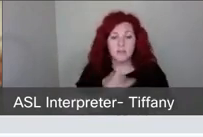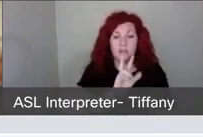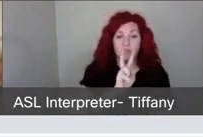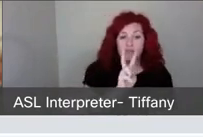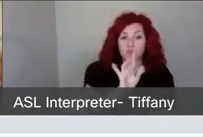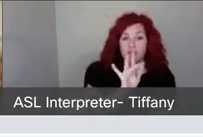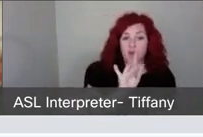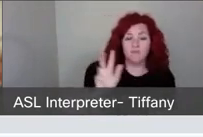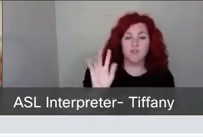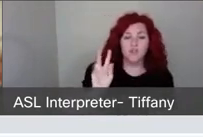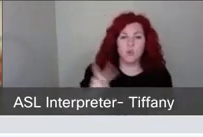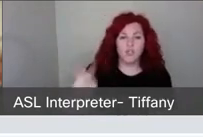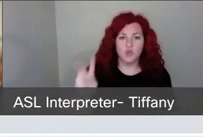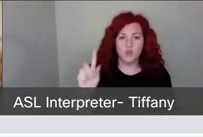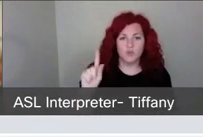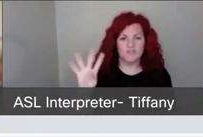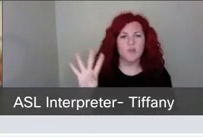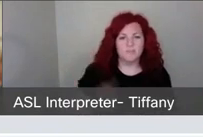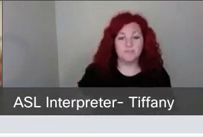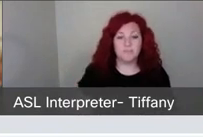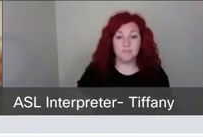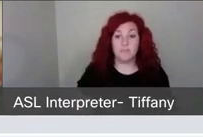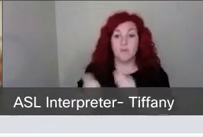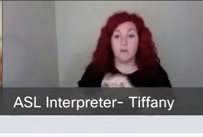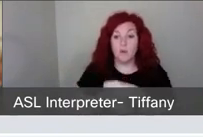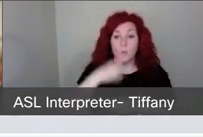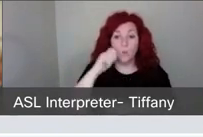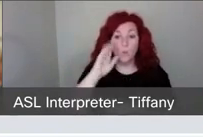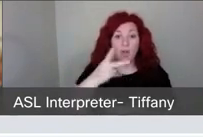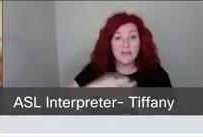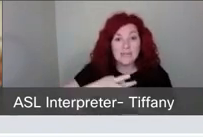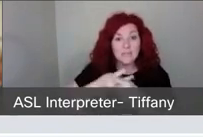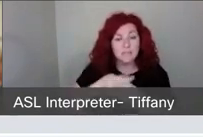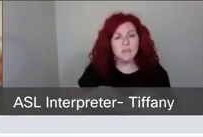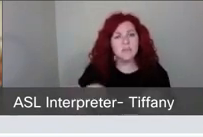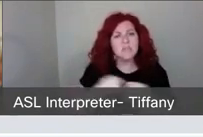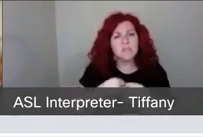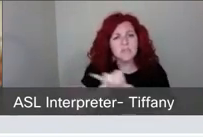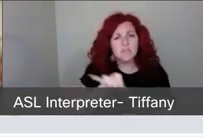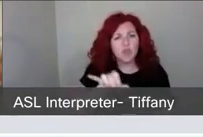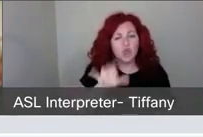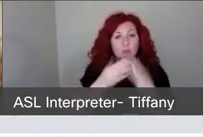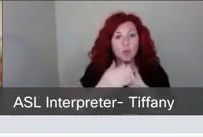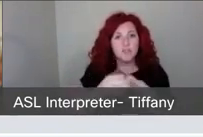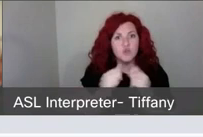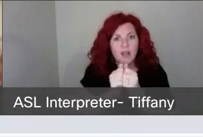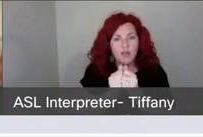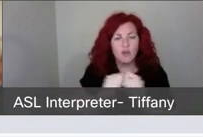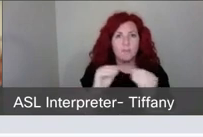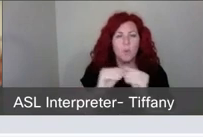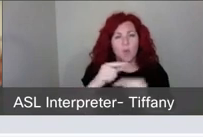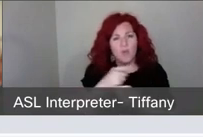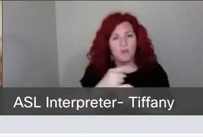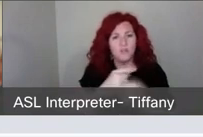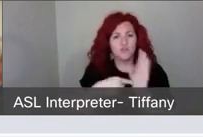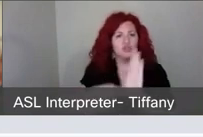22, 24. These changes would keep similar communities together, more accurately reflecting the changing nature